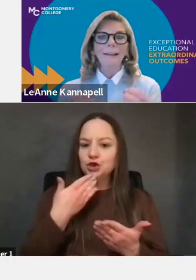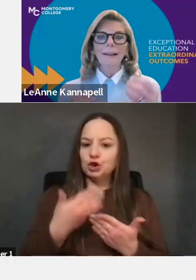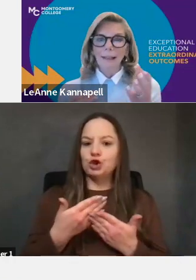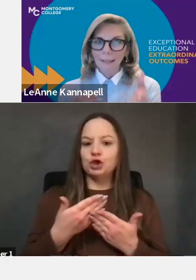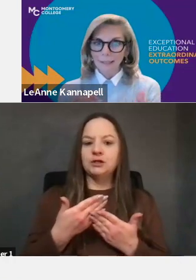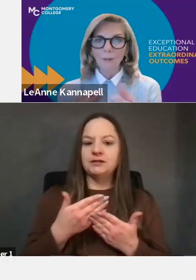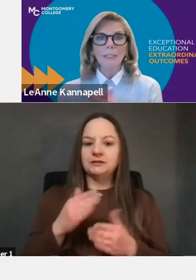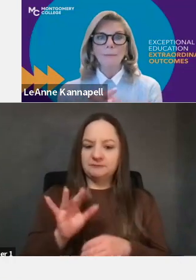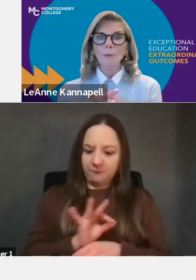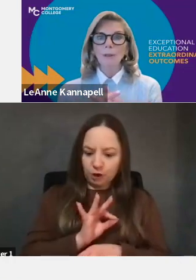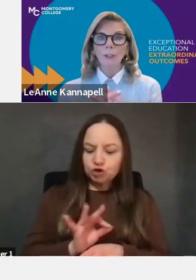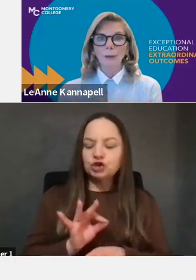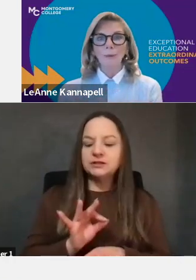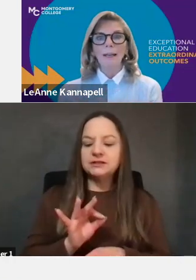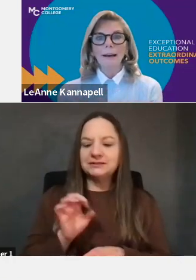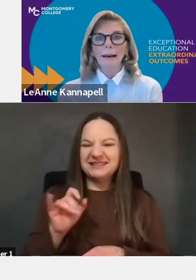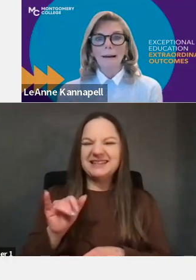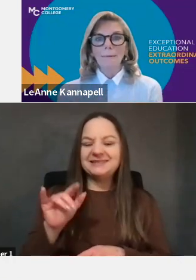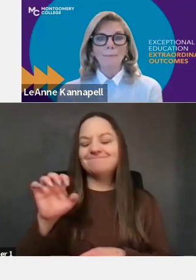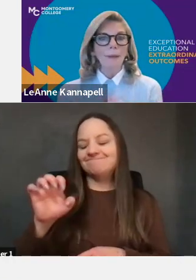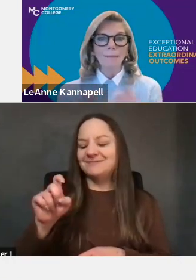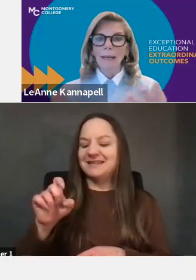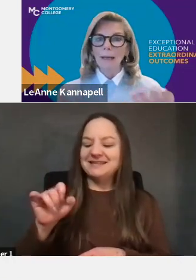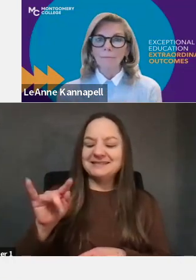functioning, asynchronous may work for you.